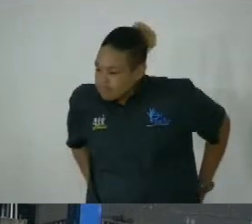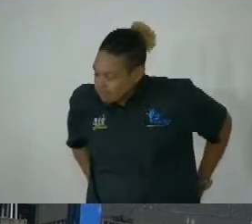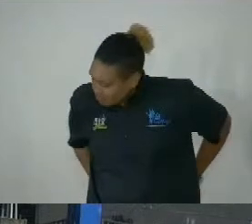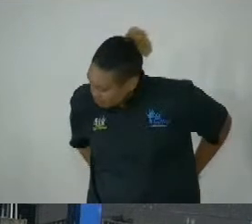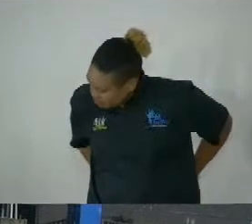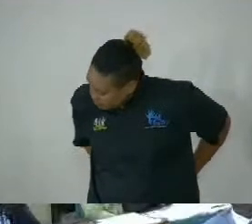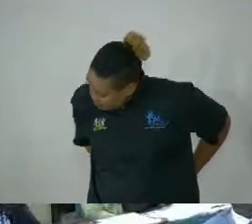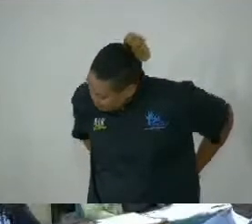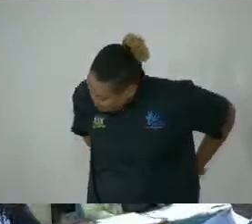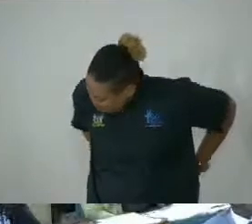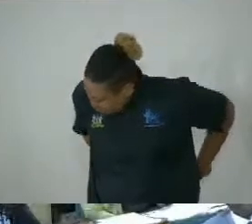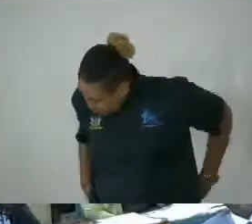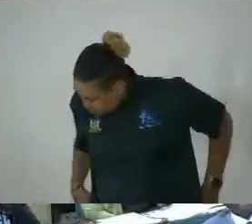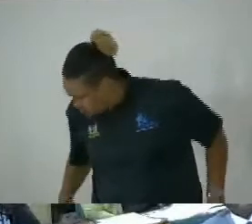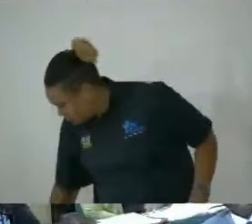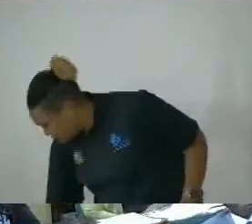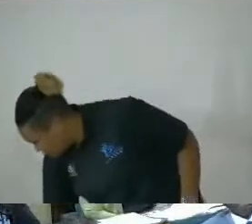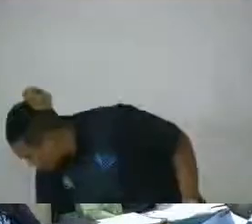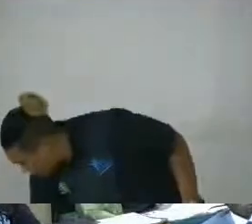Look at Stony Hill.